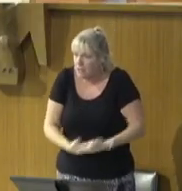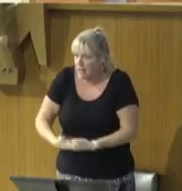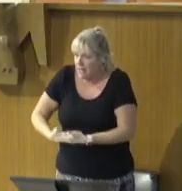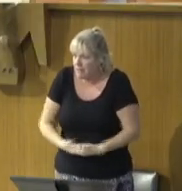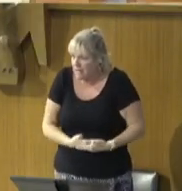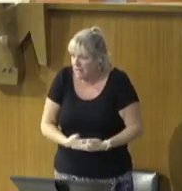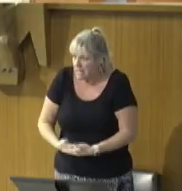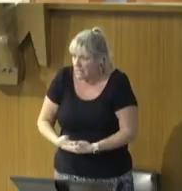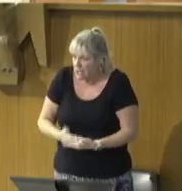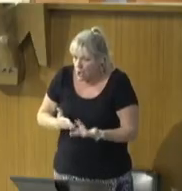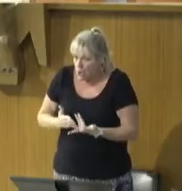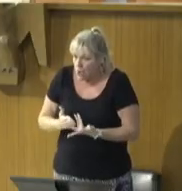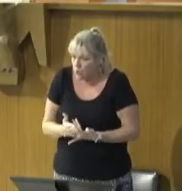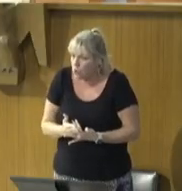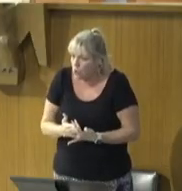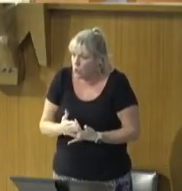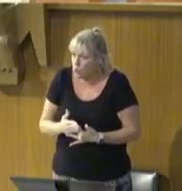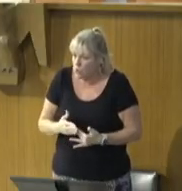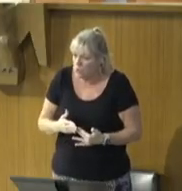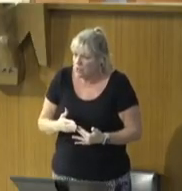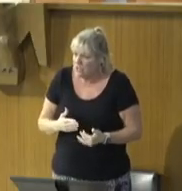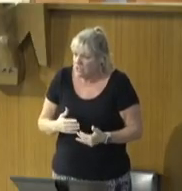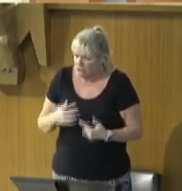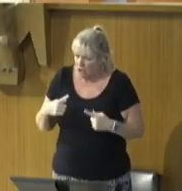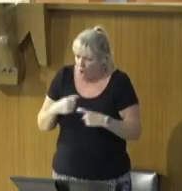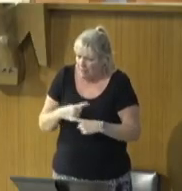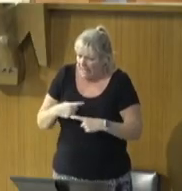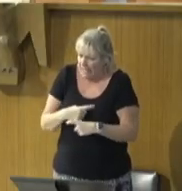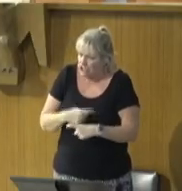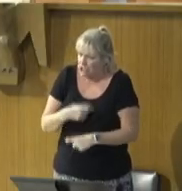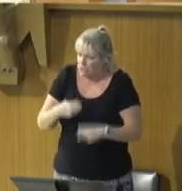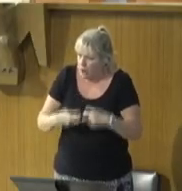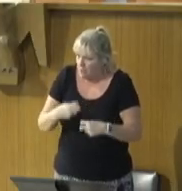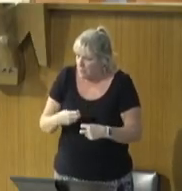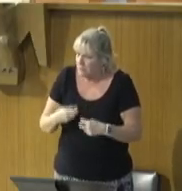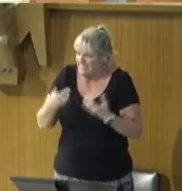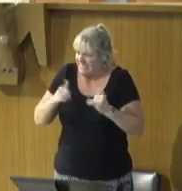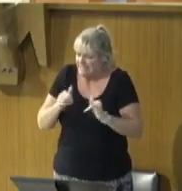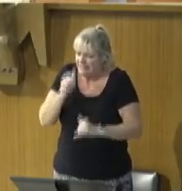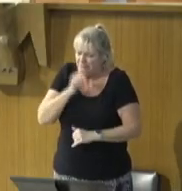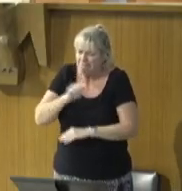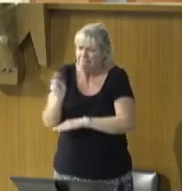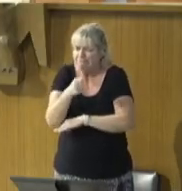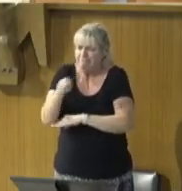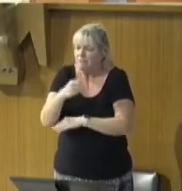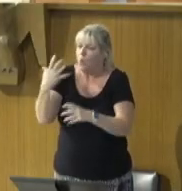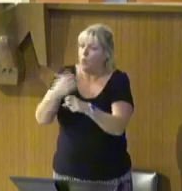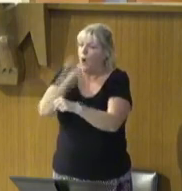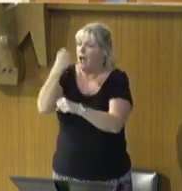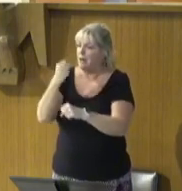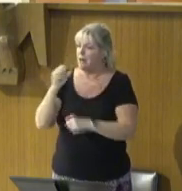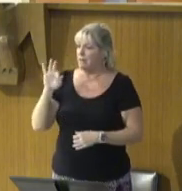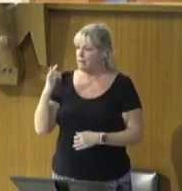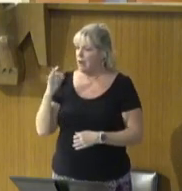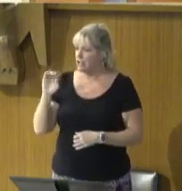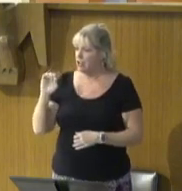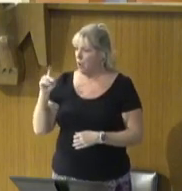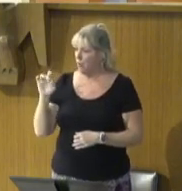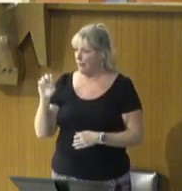suffering through postpartum complications, won another major title at the French Open. That is